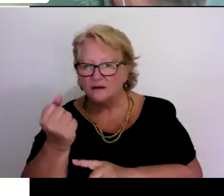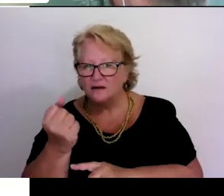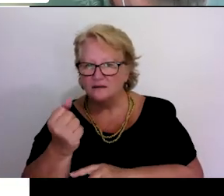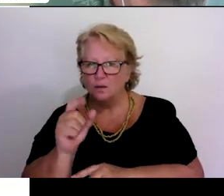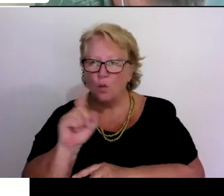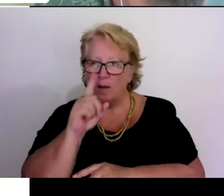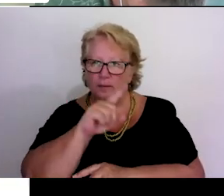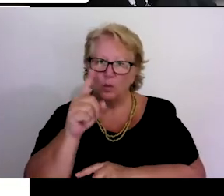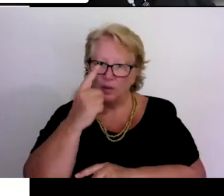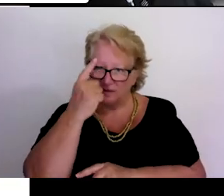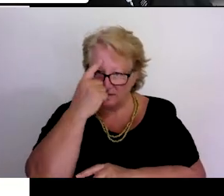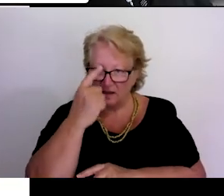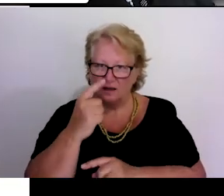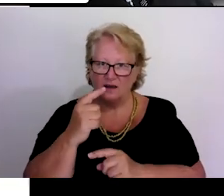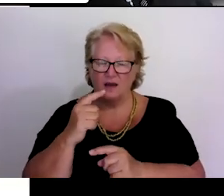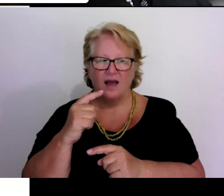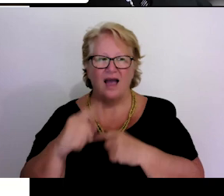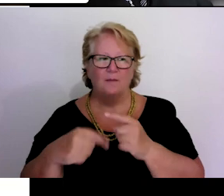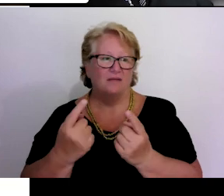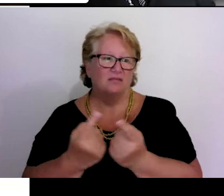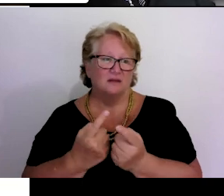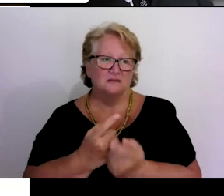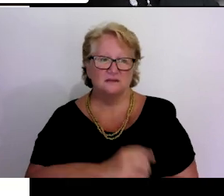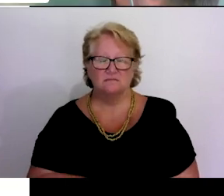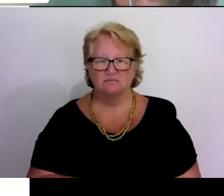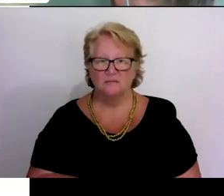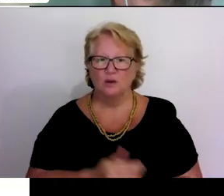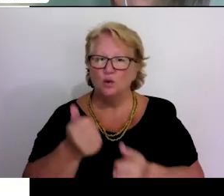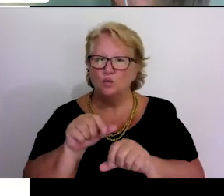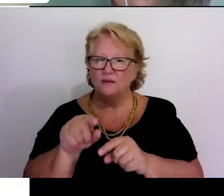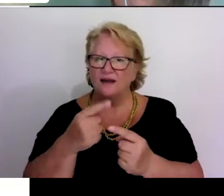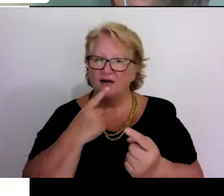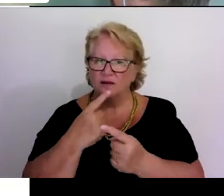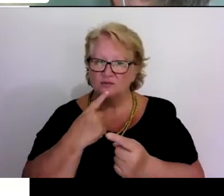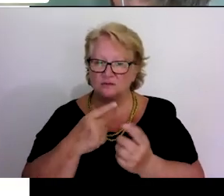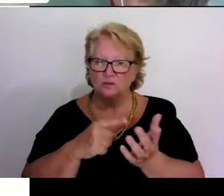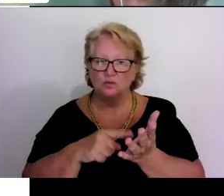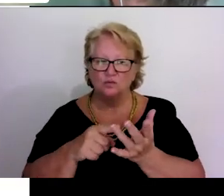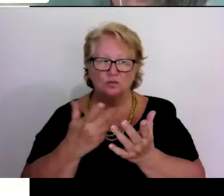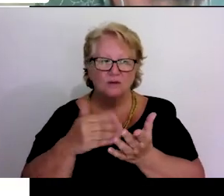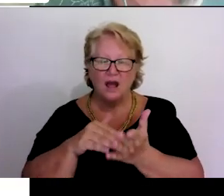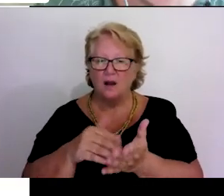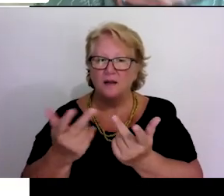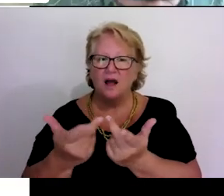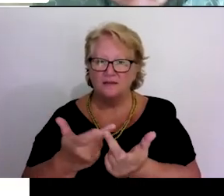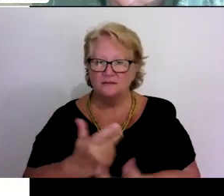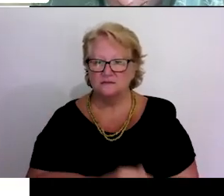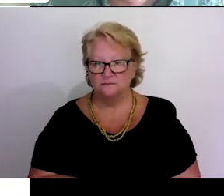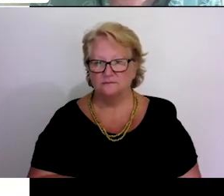what people think about things, using the information to help